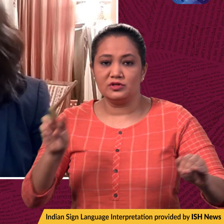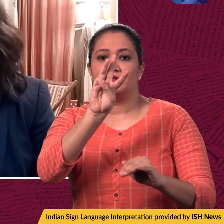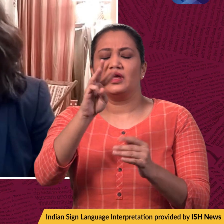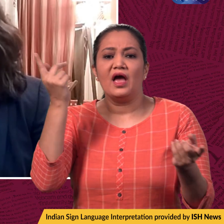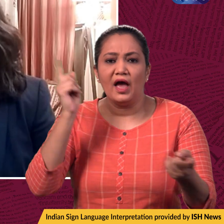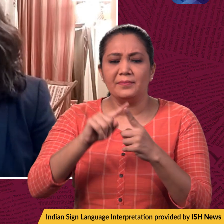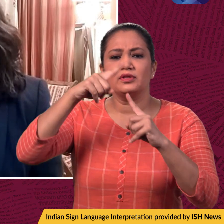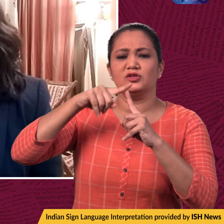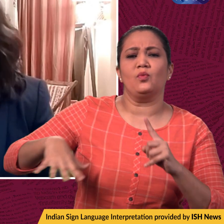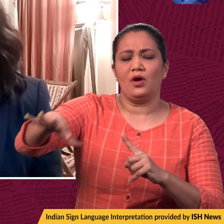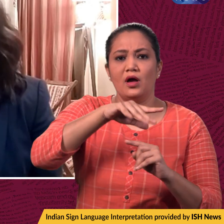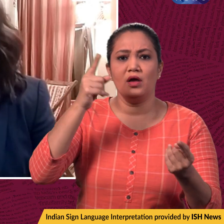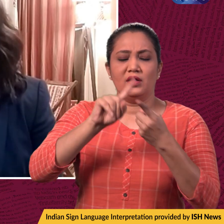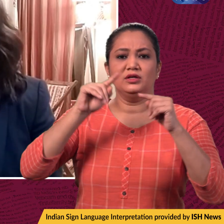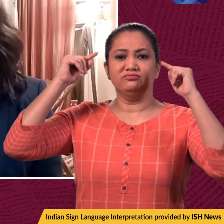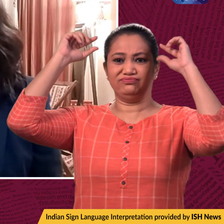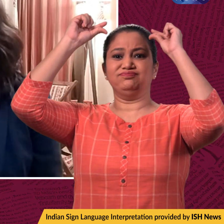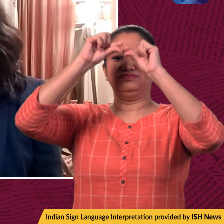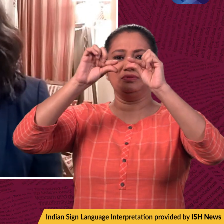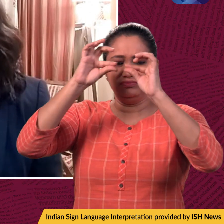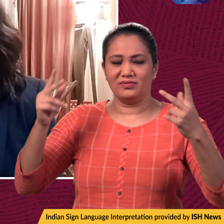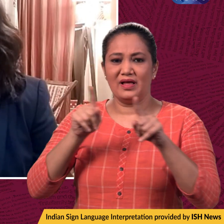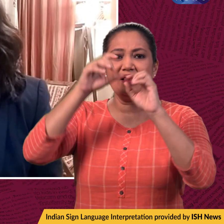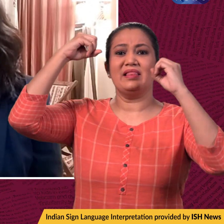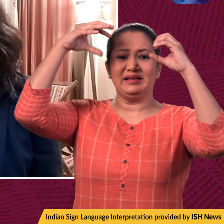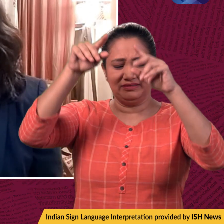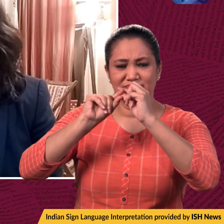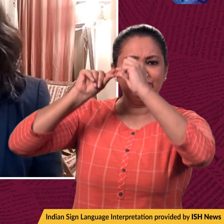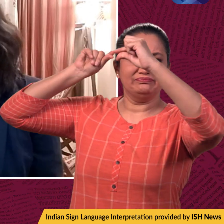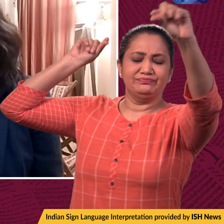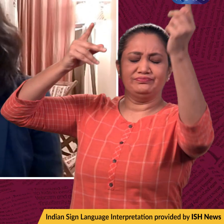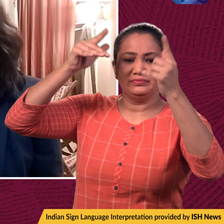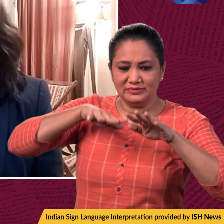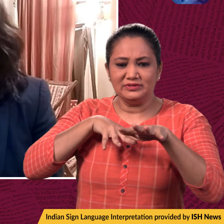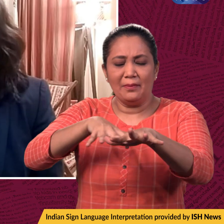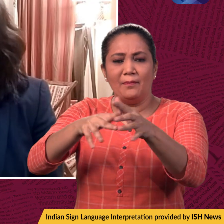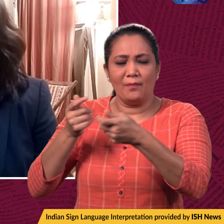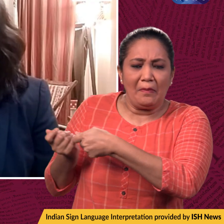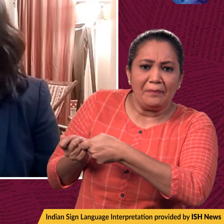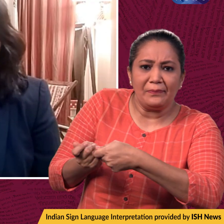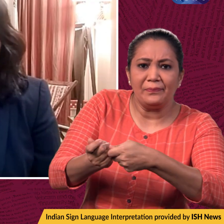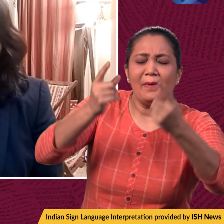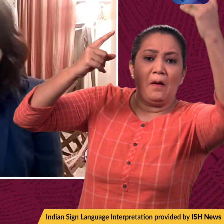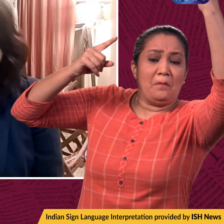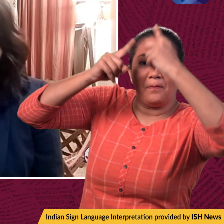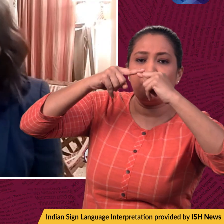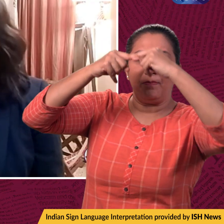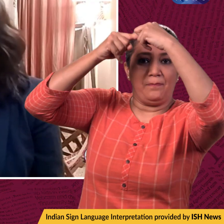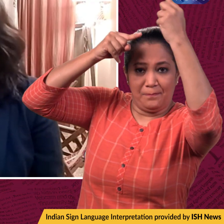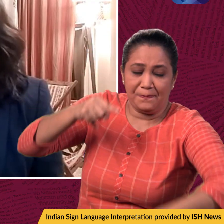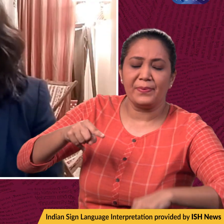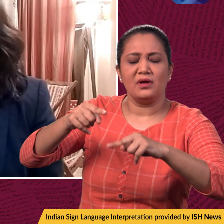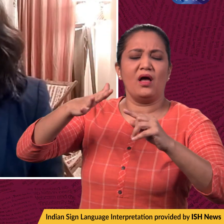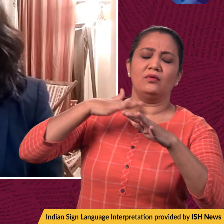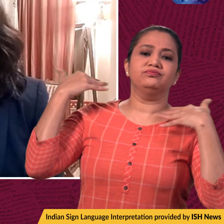in Thanjavur after an overhead high voltage cable came in contact with a temple chariot pulled during a procession.